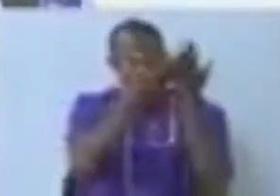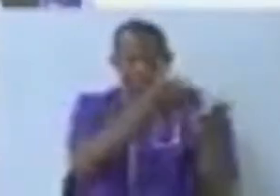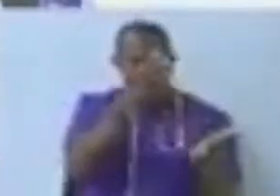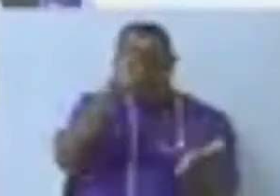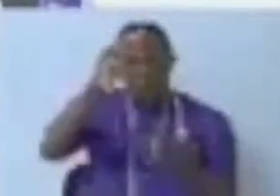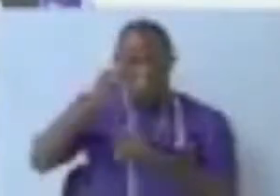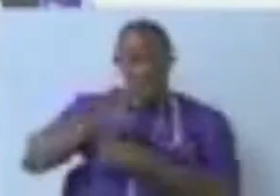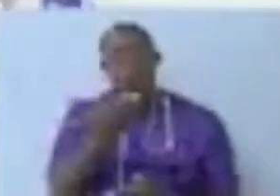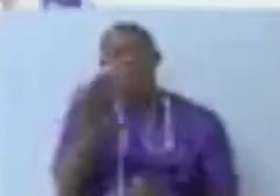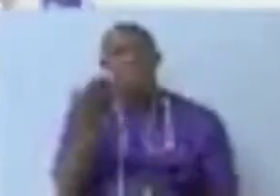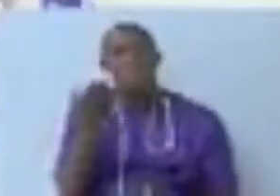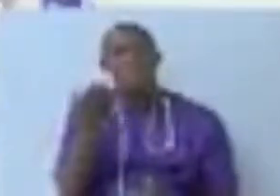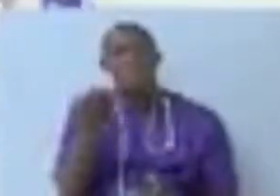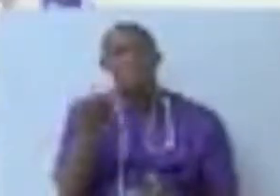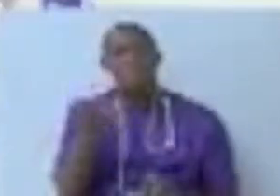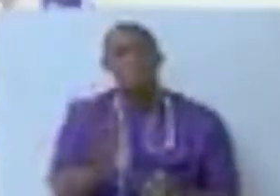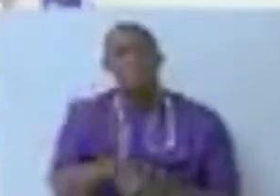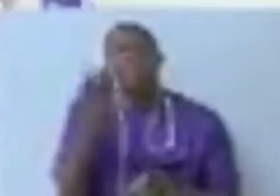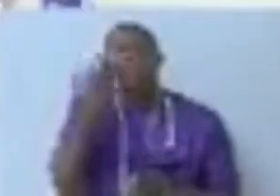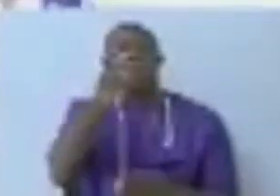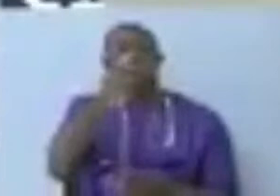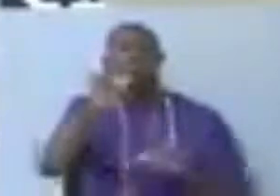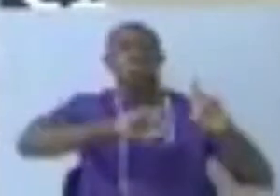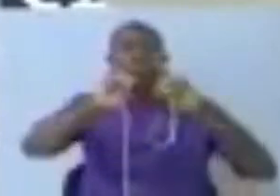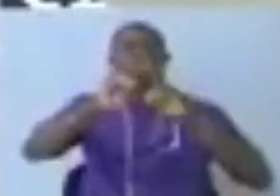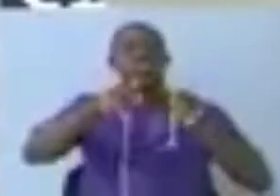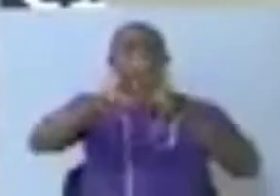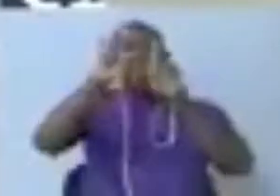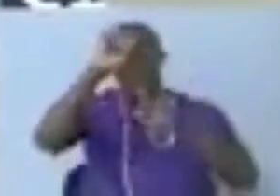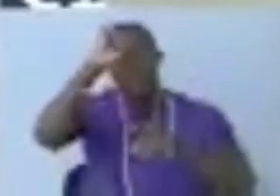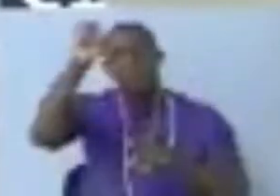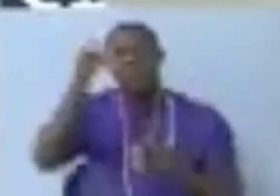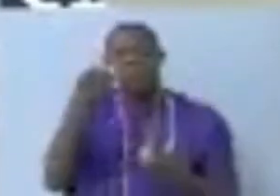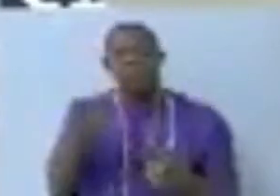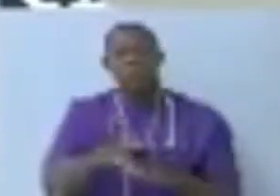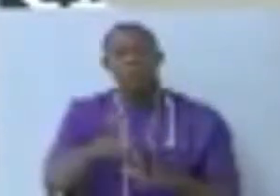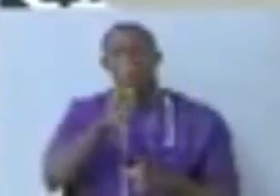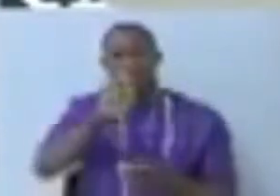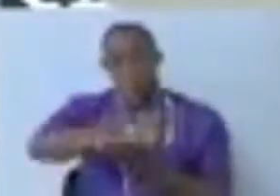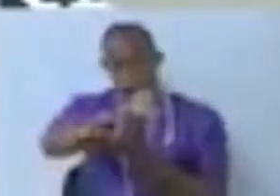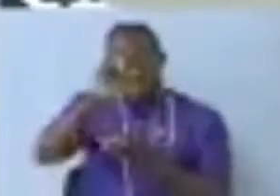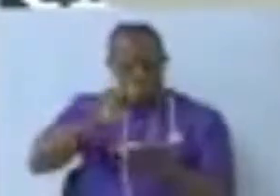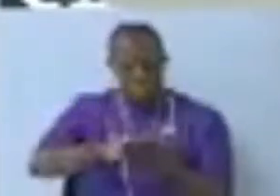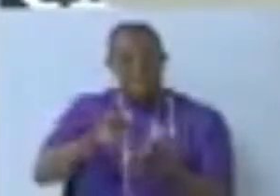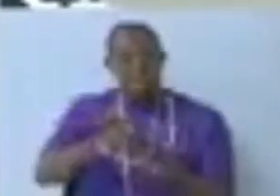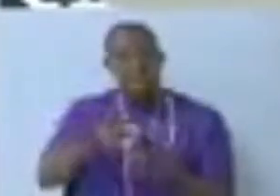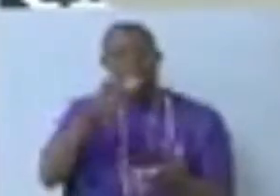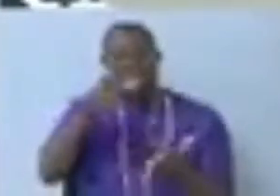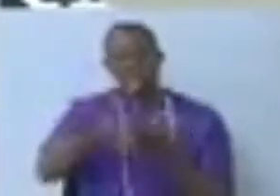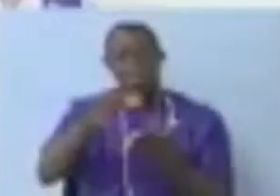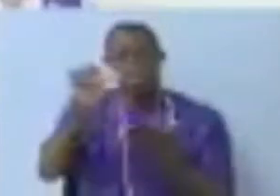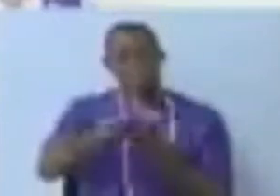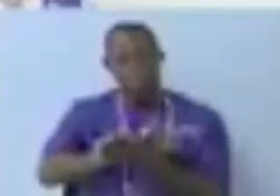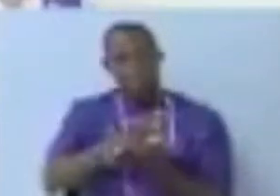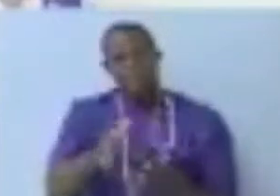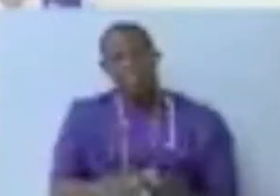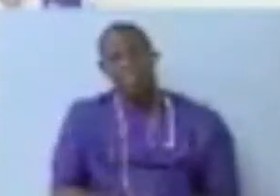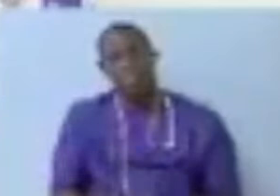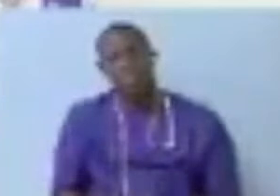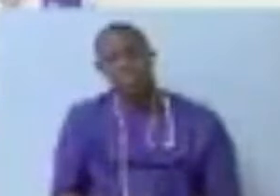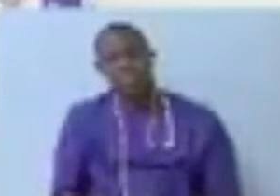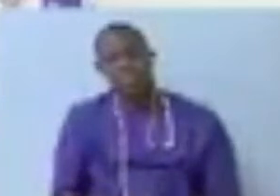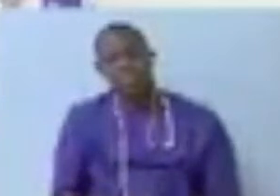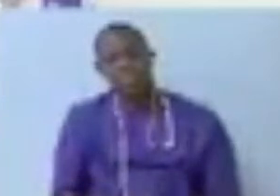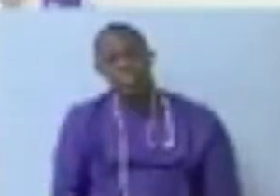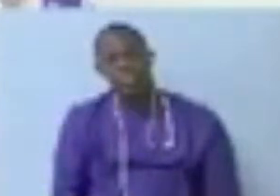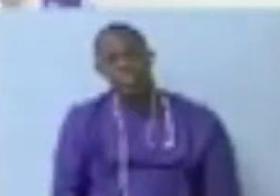Yeah. When you discussed with the president, who should sign the warrants? He told me he only